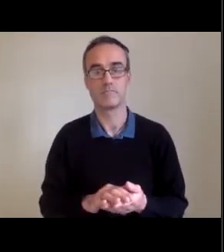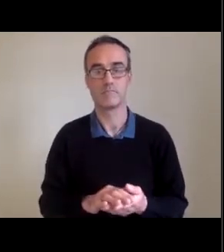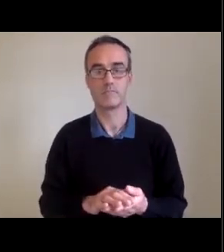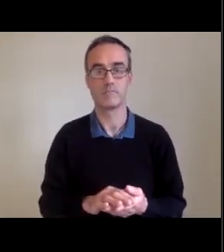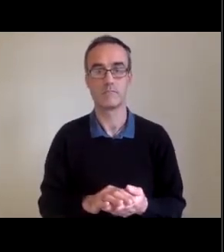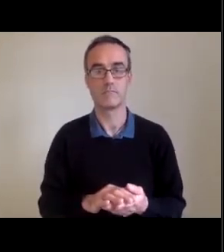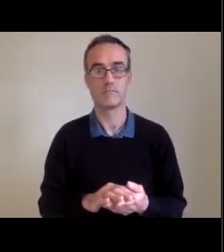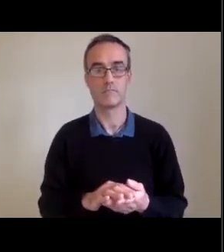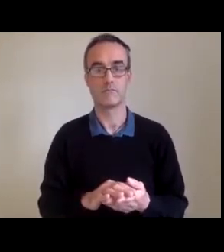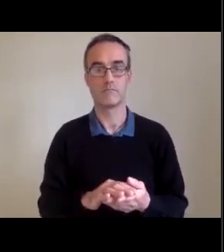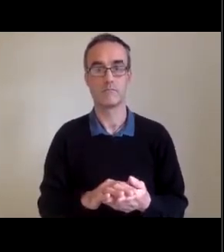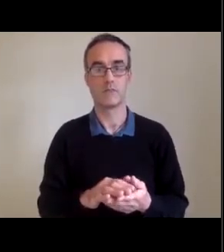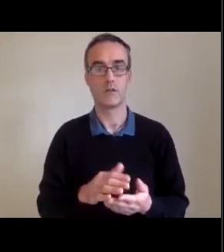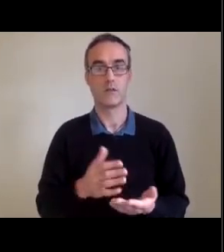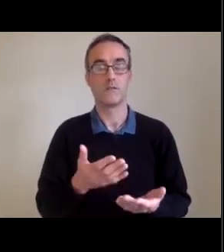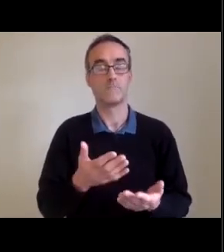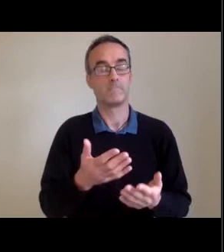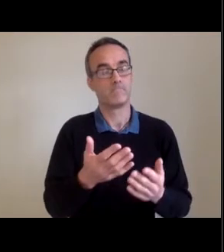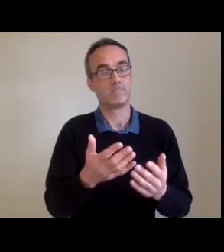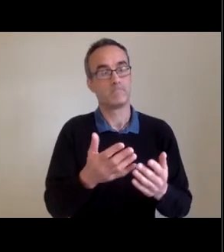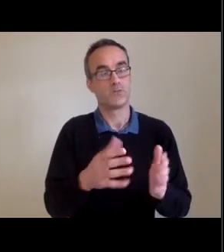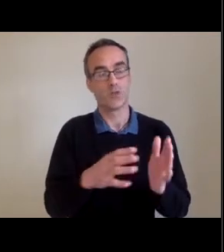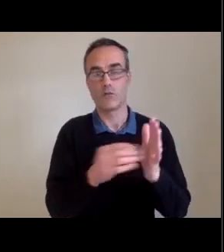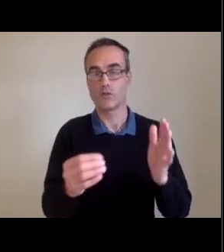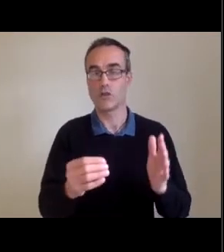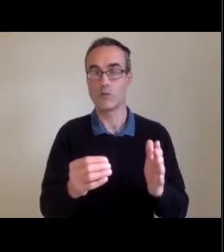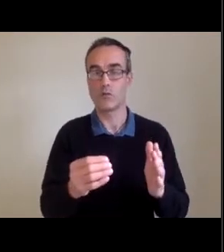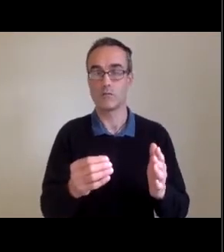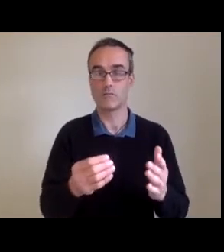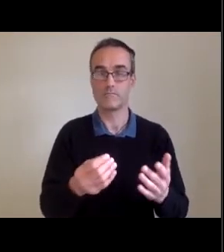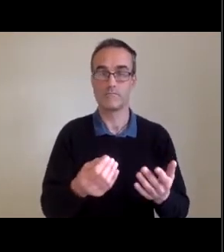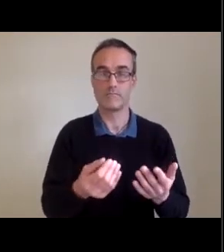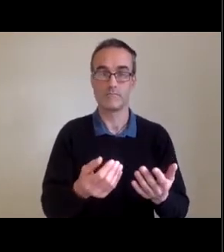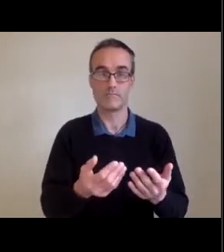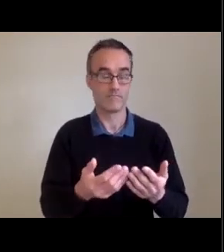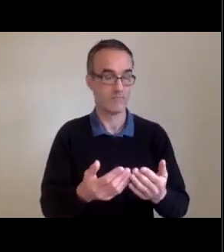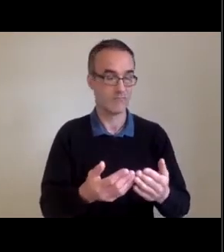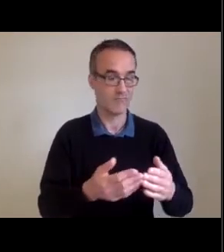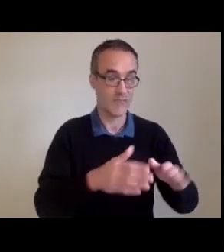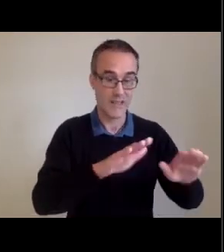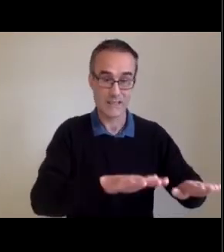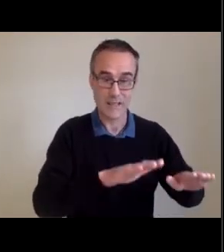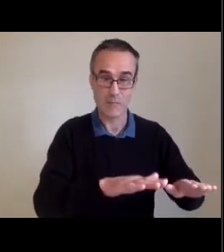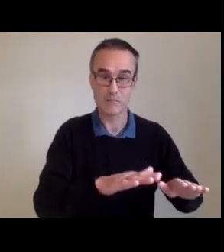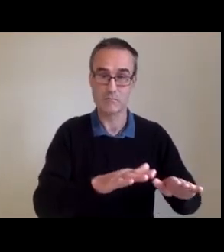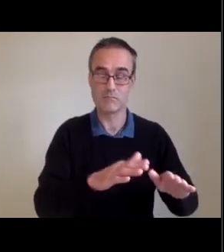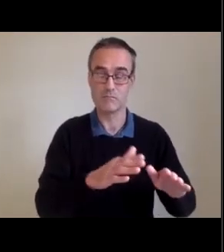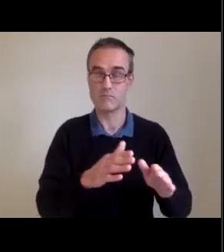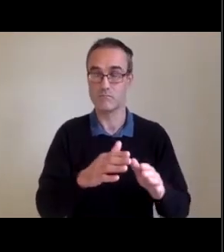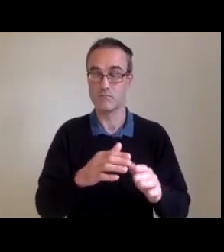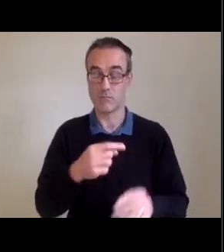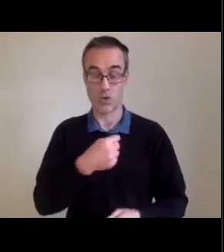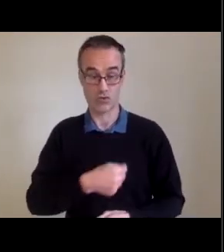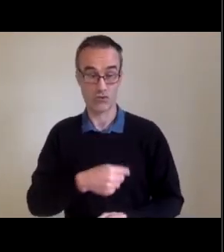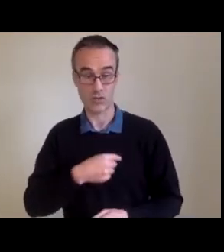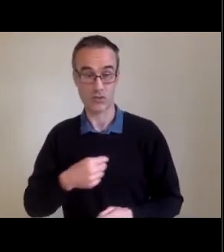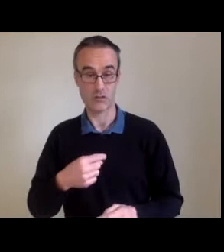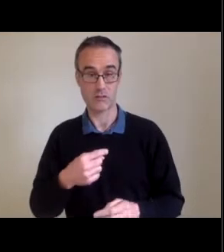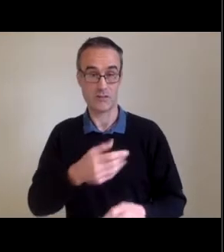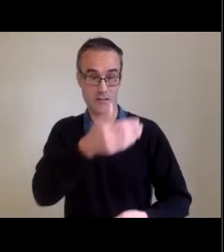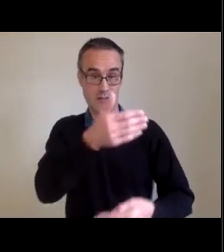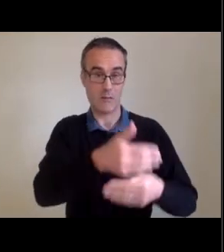it's Islam, while the southern zone is basically Christians. With Islamic culture, they